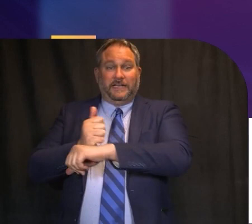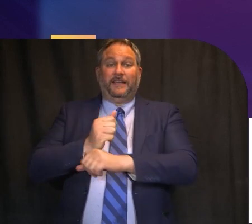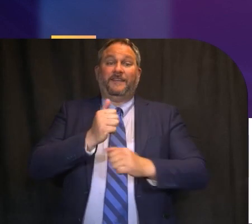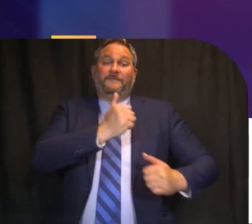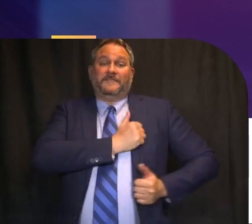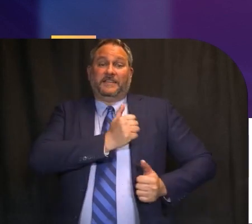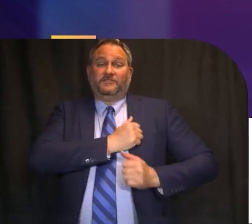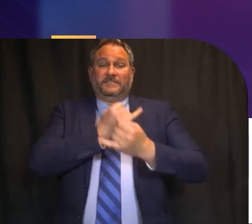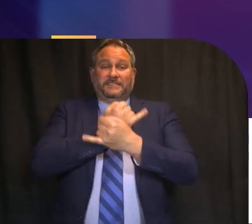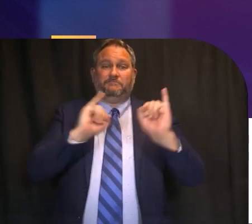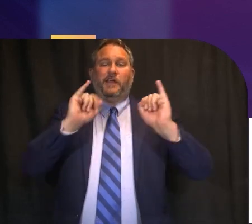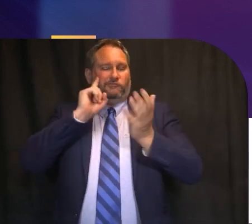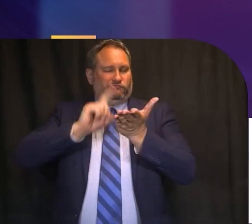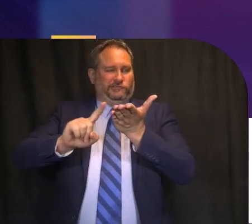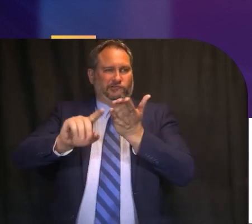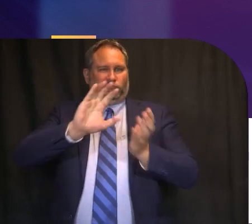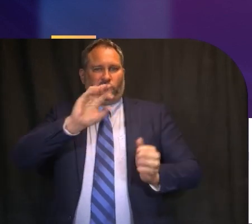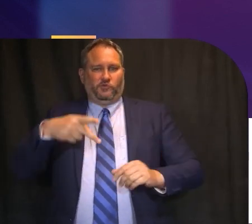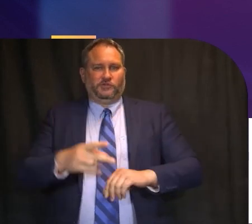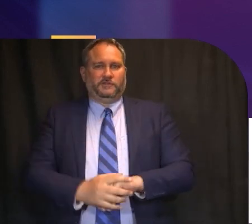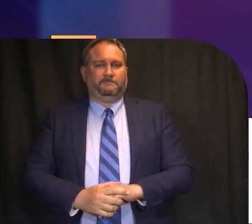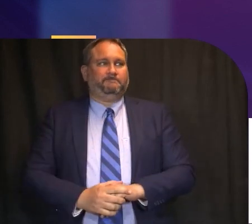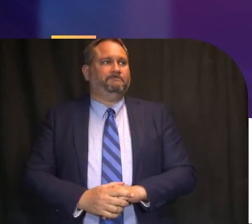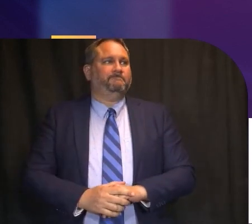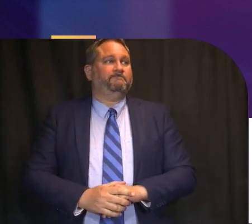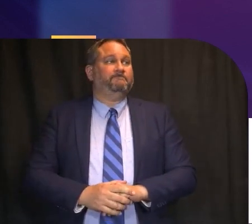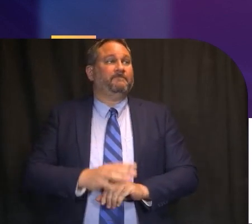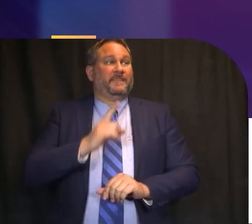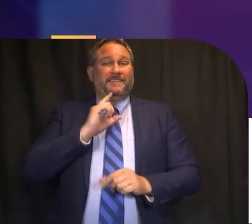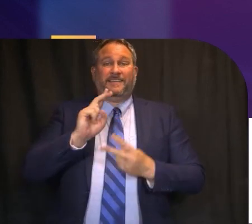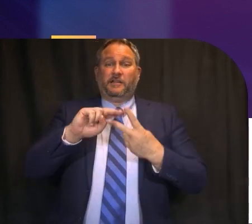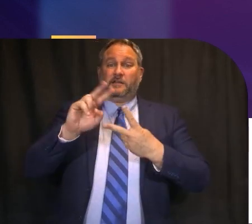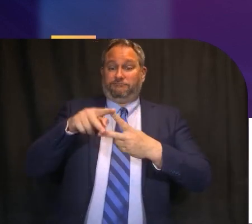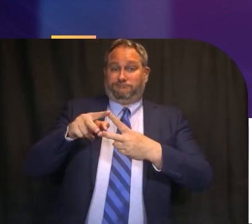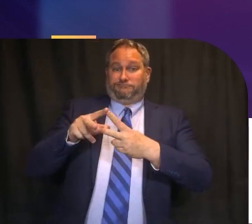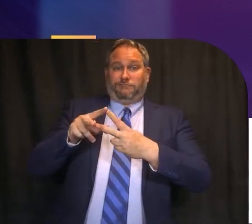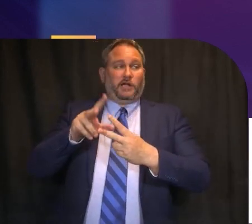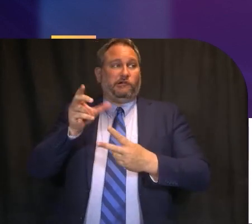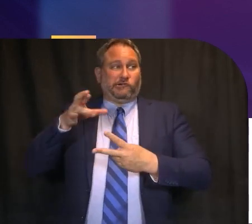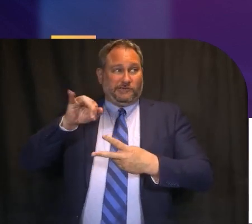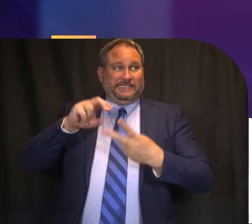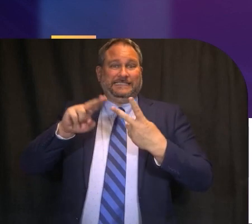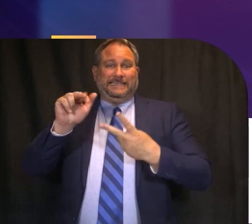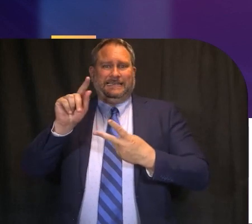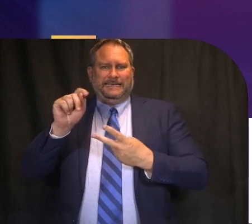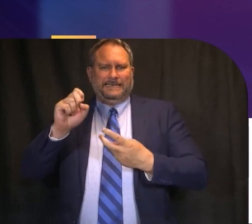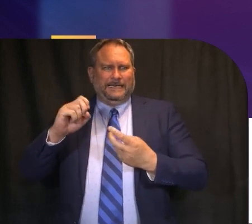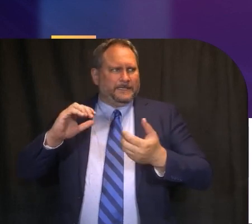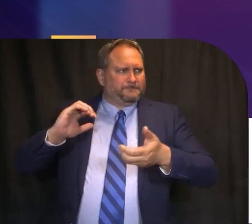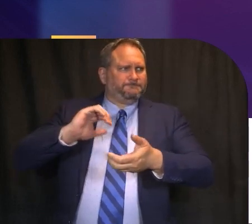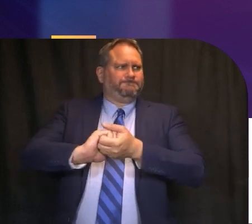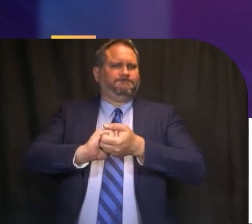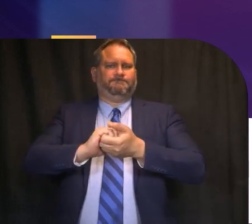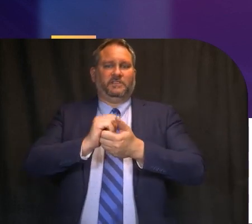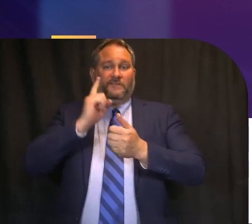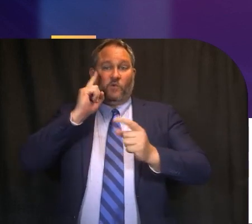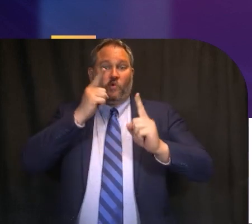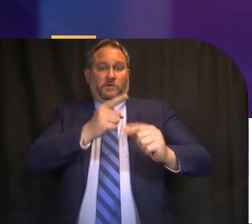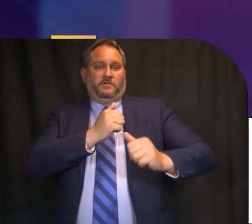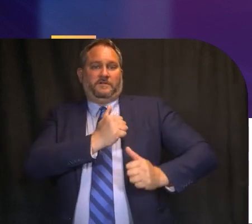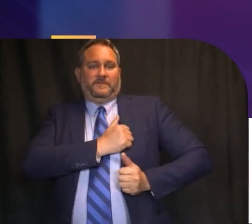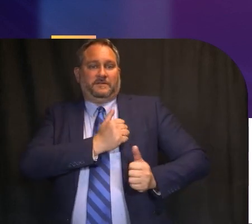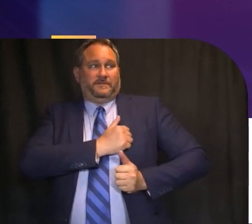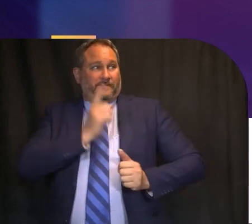co-founded VERO for disabled veterans as an alternative to the Department of Veterans Affairs research.